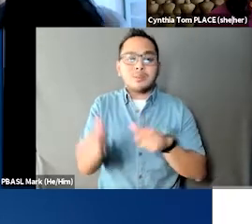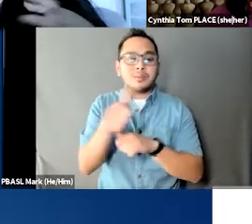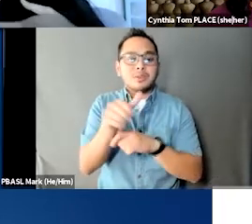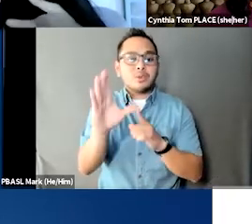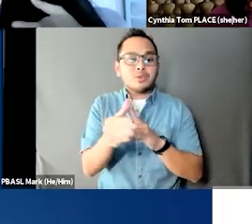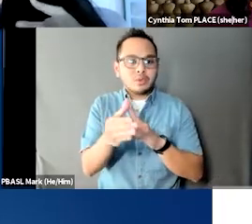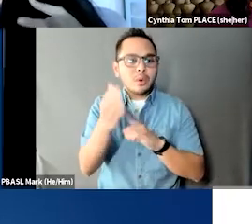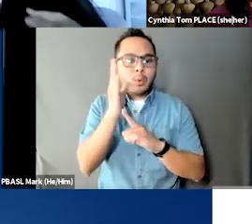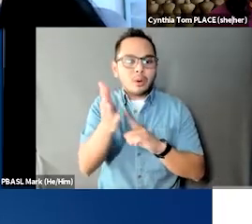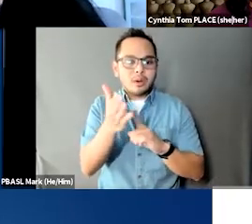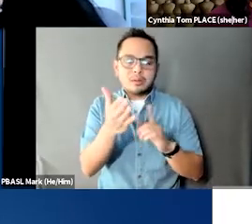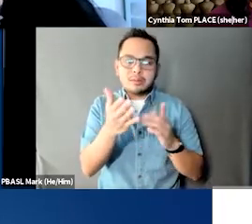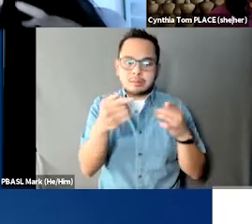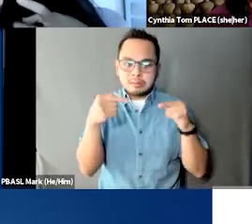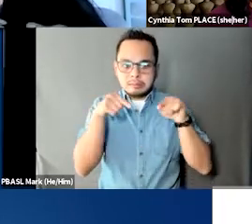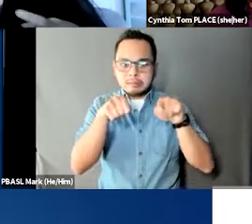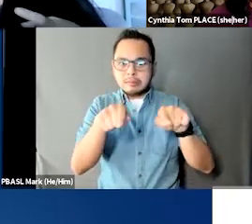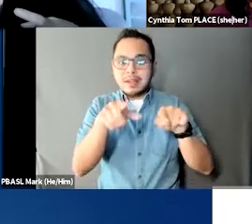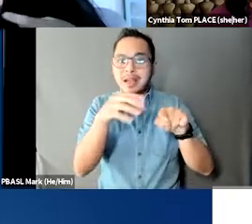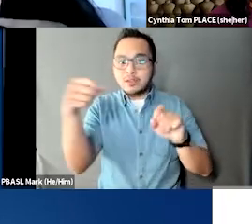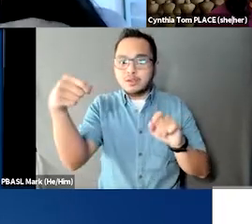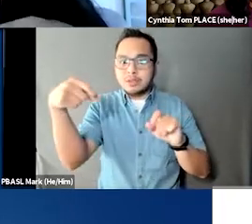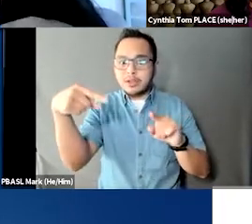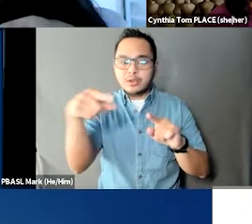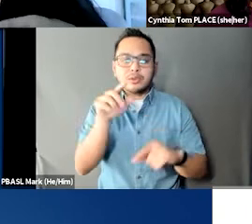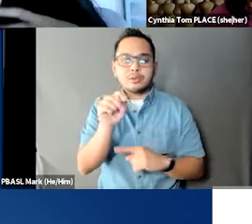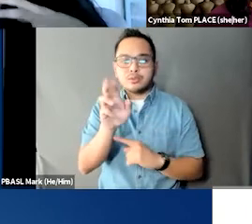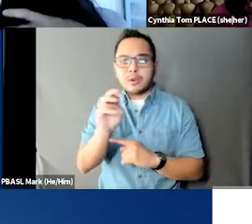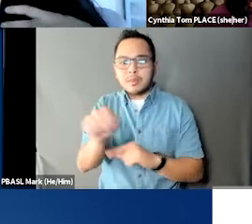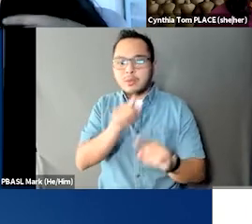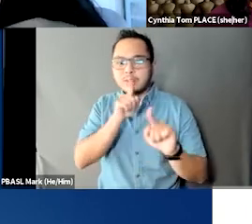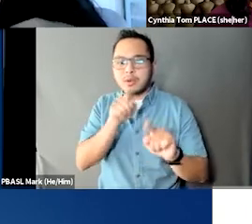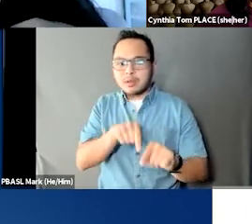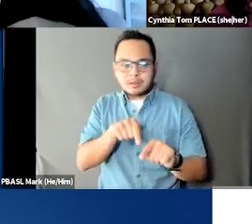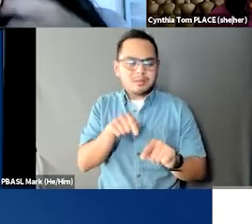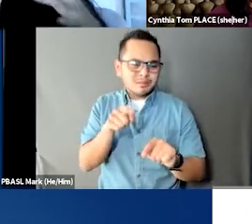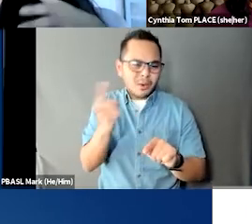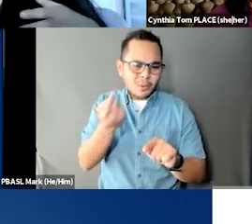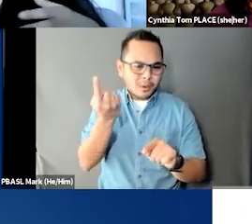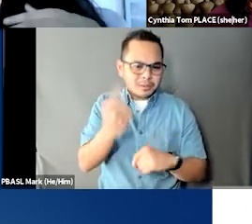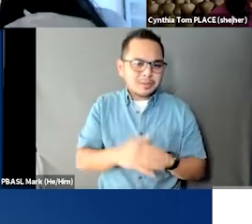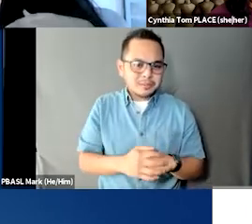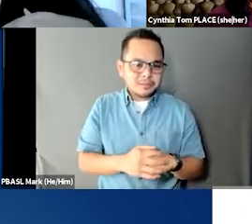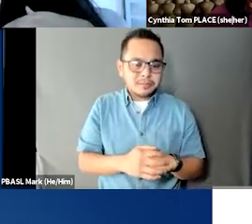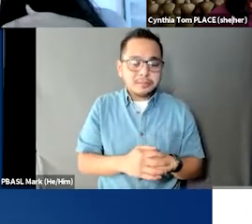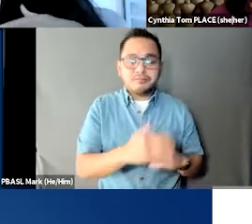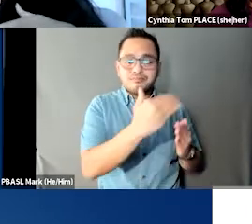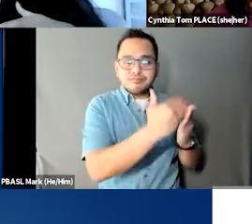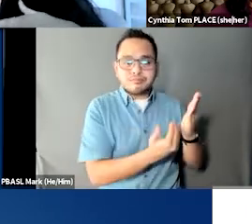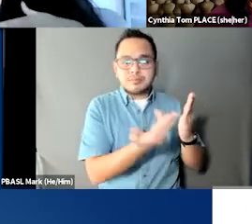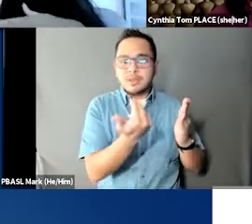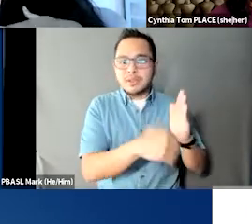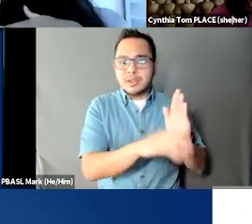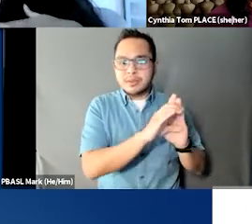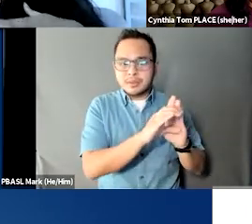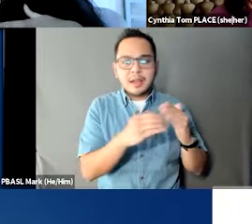aligns and perpetuates or trigger trauma responses daily. So in this list of 13 characteristics,